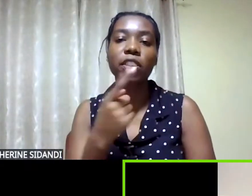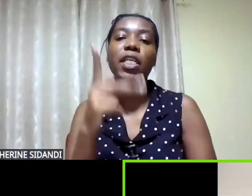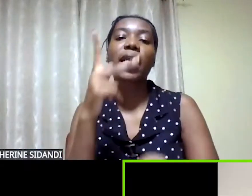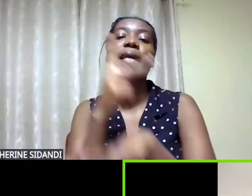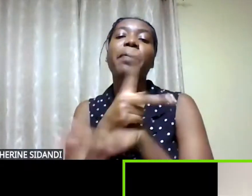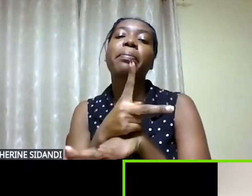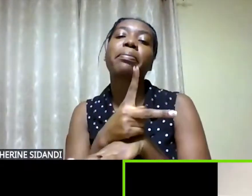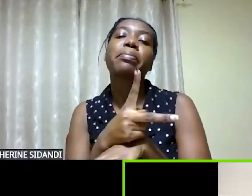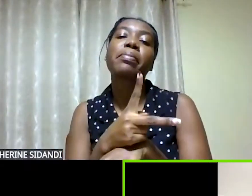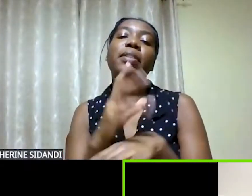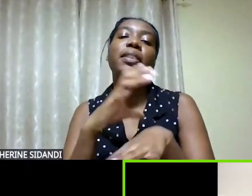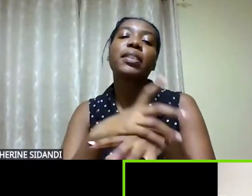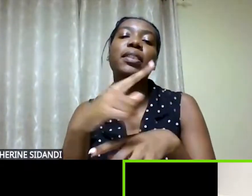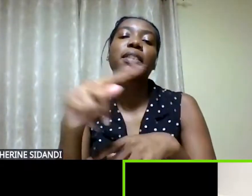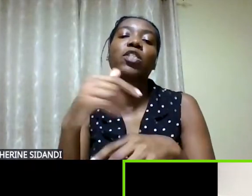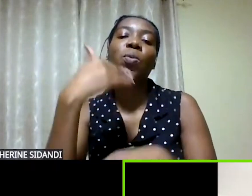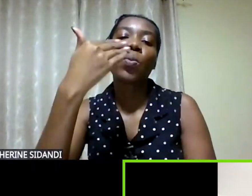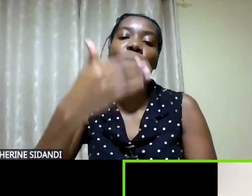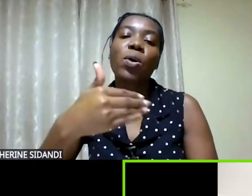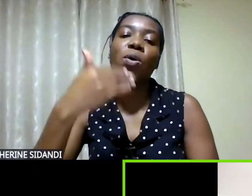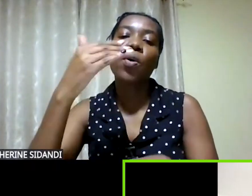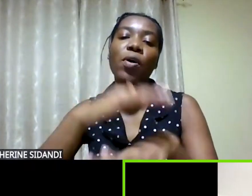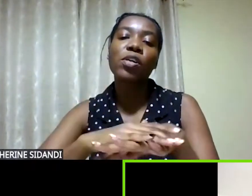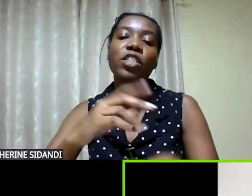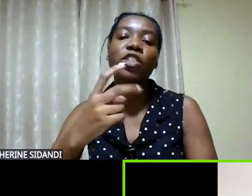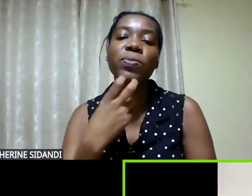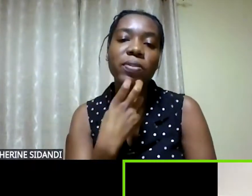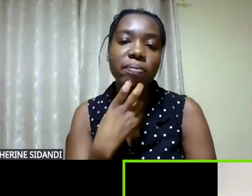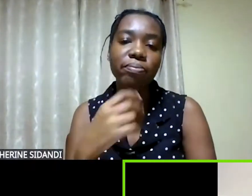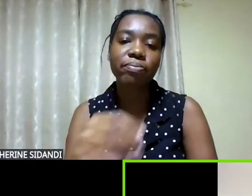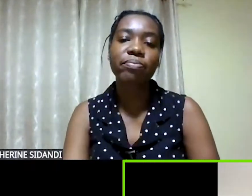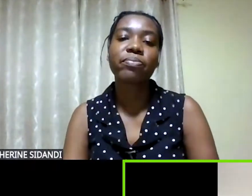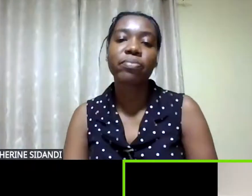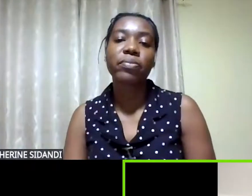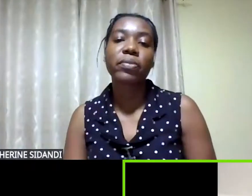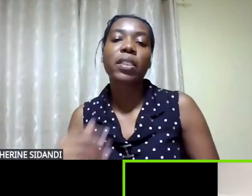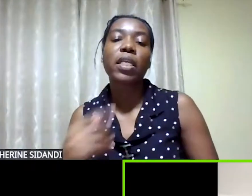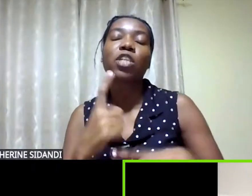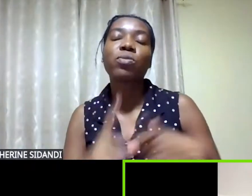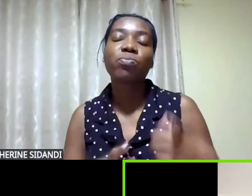get it right, always on Tuesdays. Enjoy your dinner.